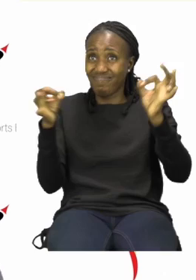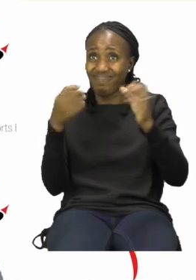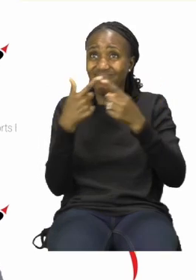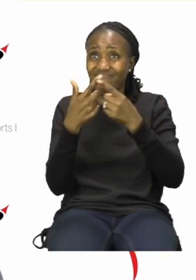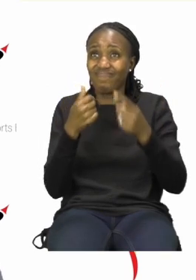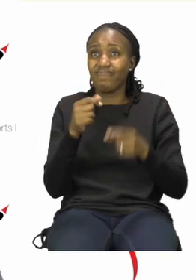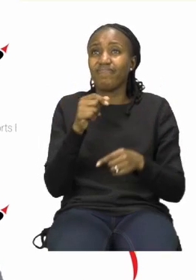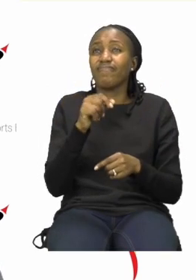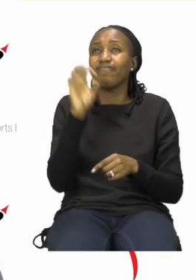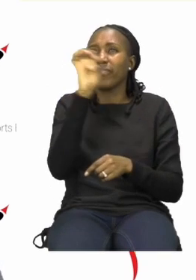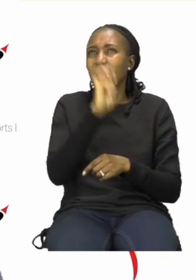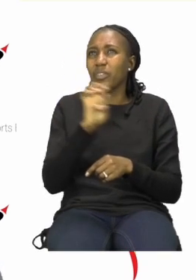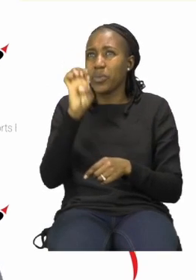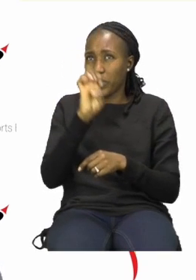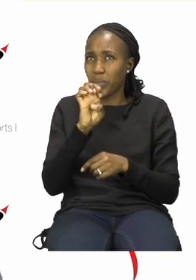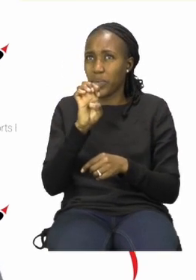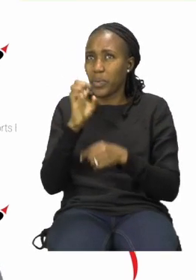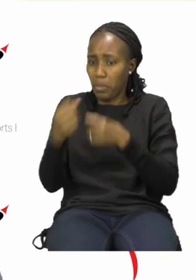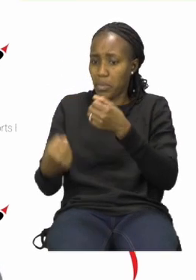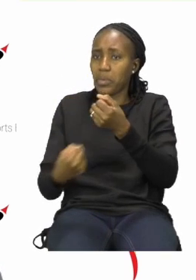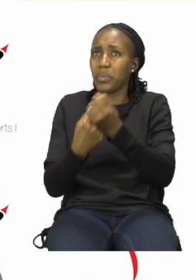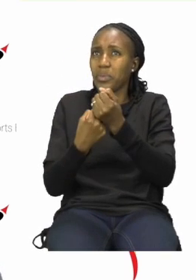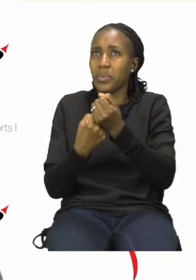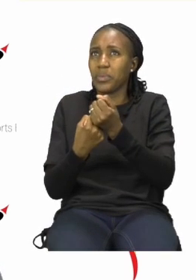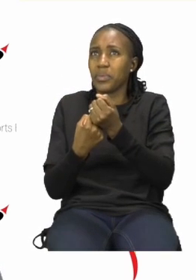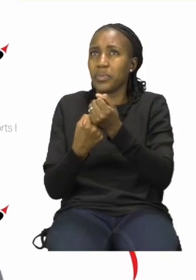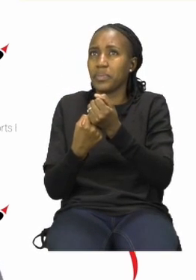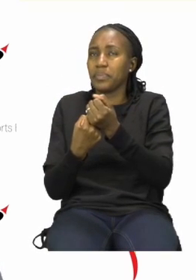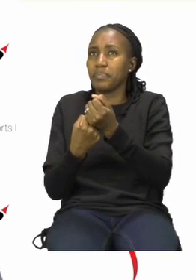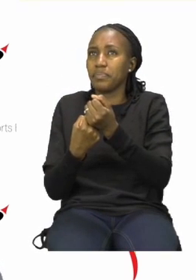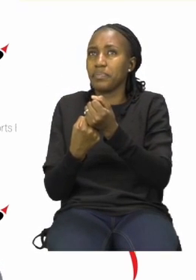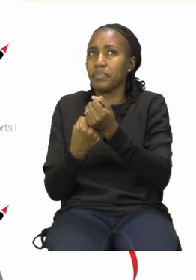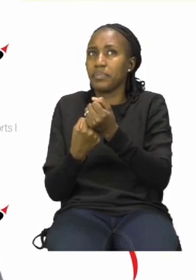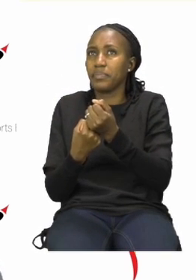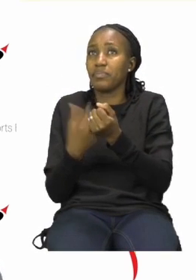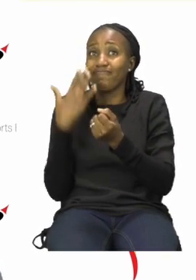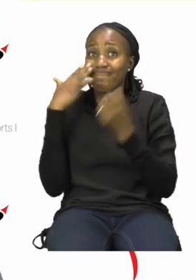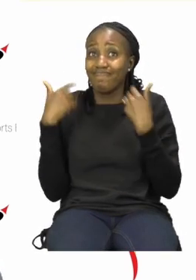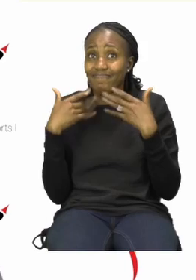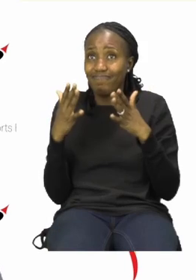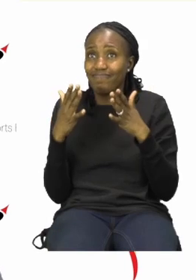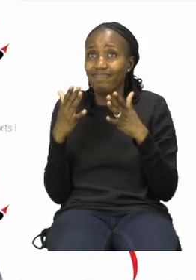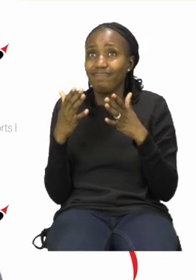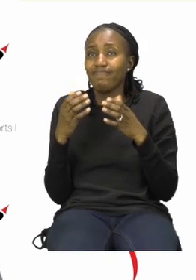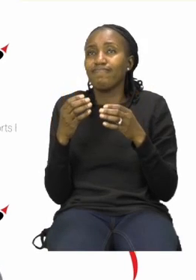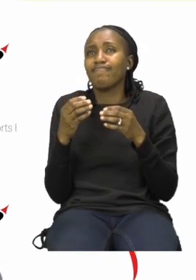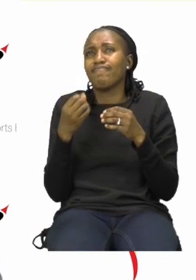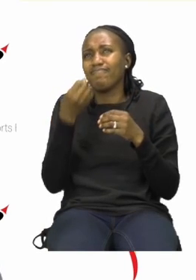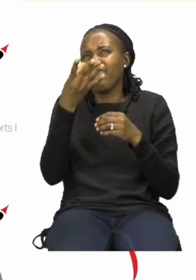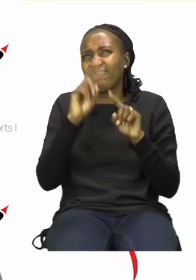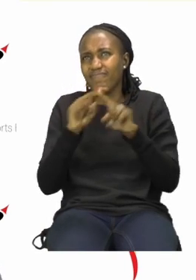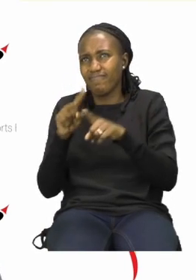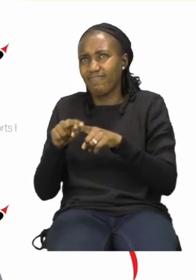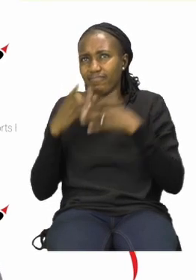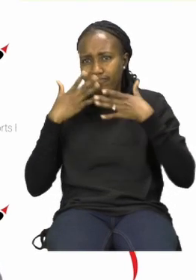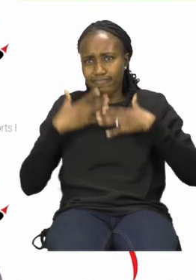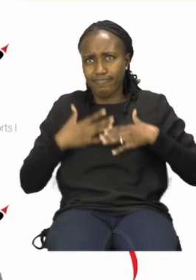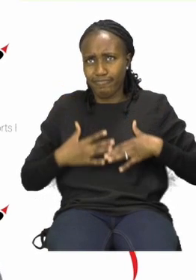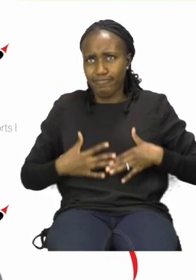so the club supports the beginners with the shinai, the